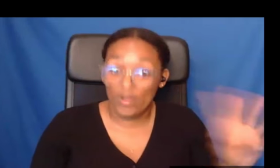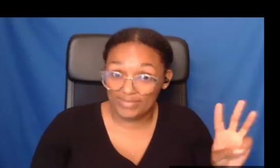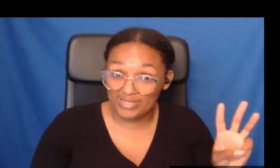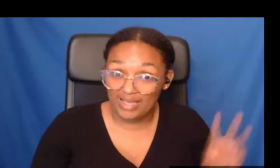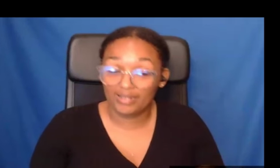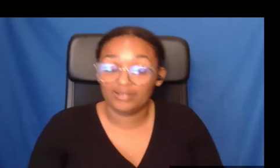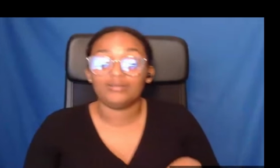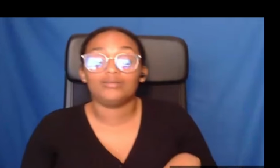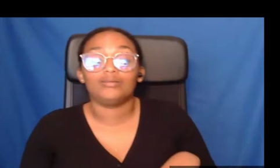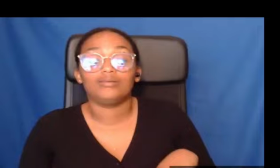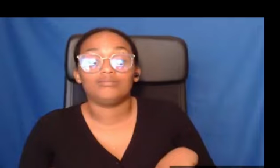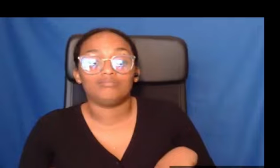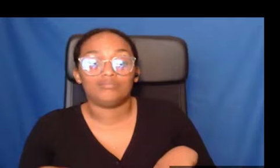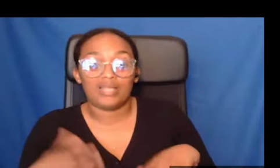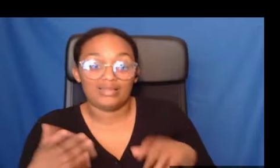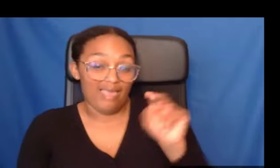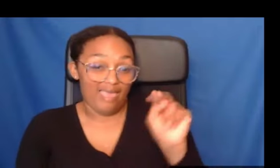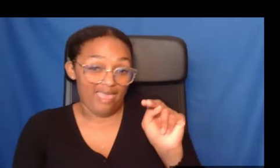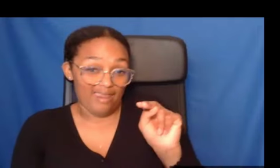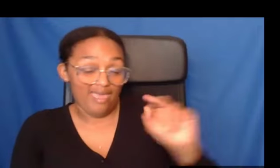naic.org. Again,